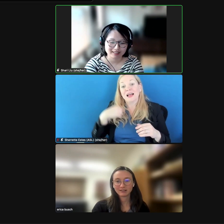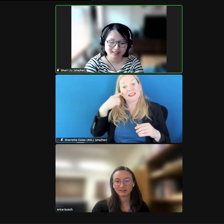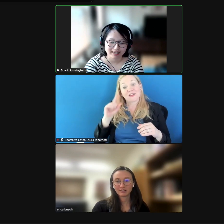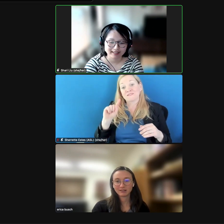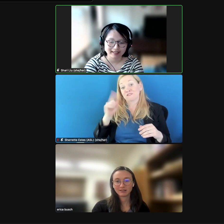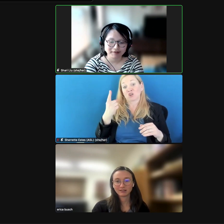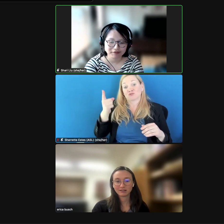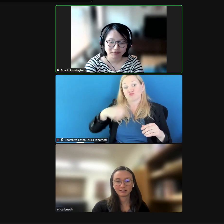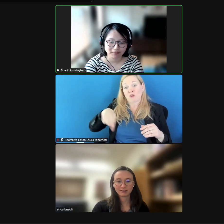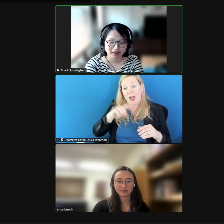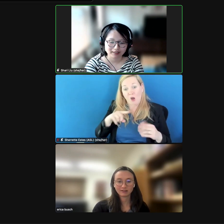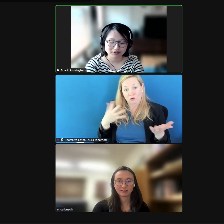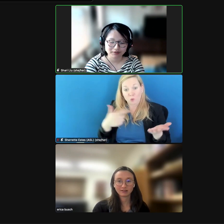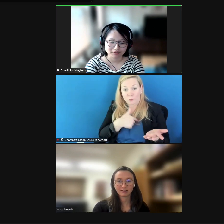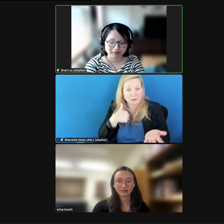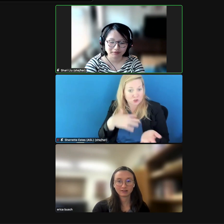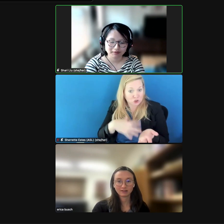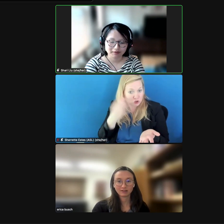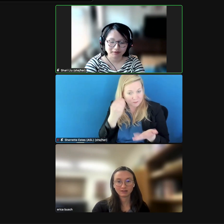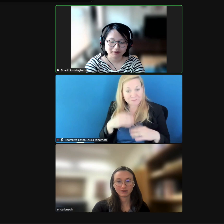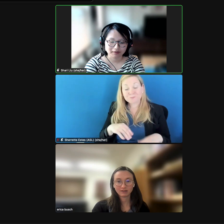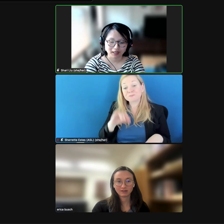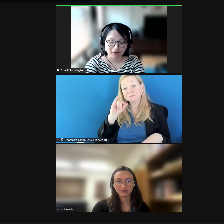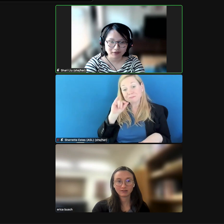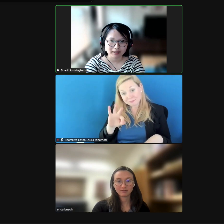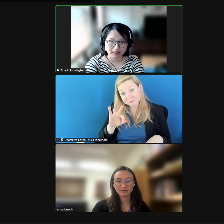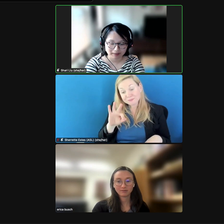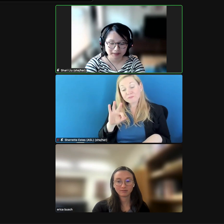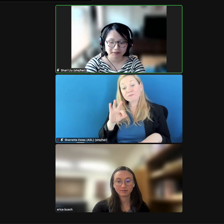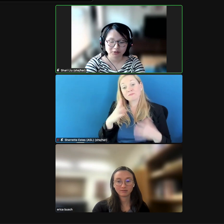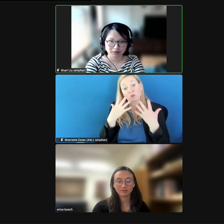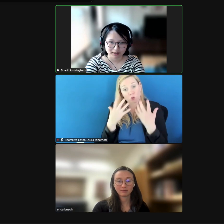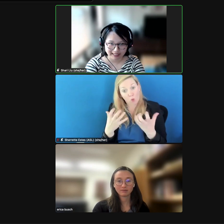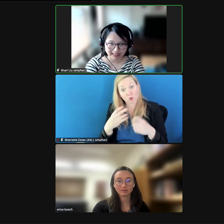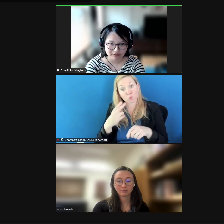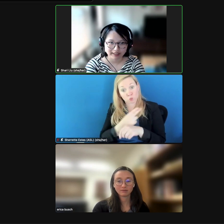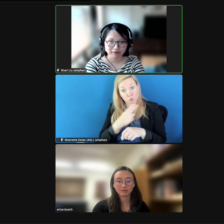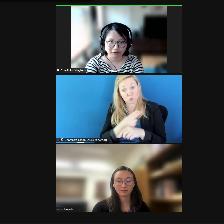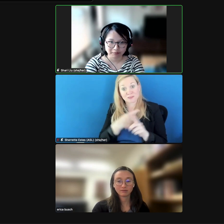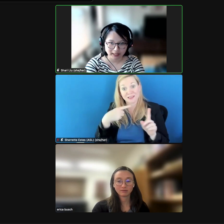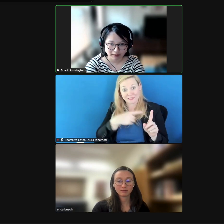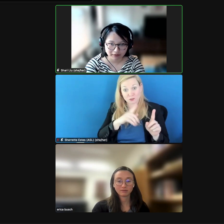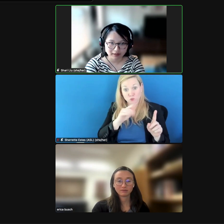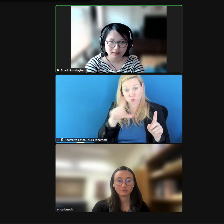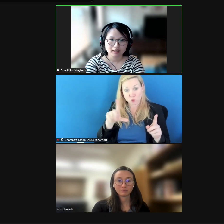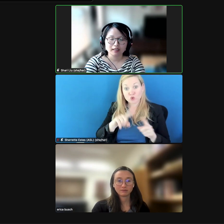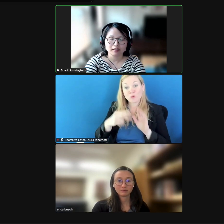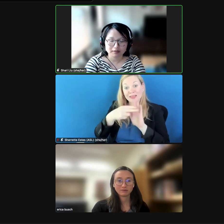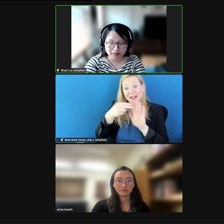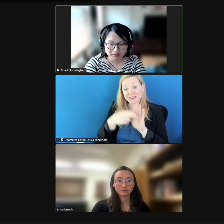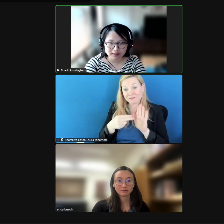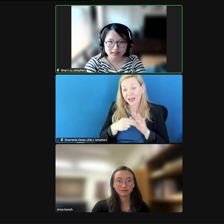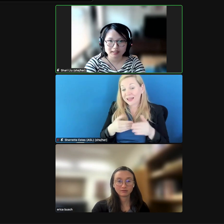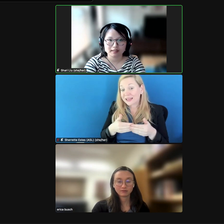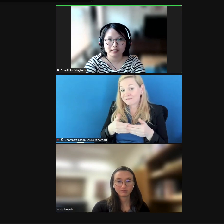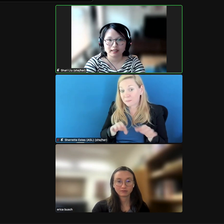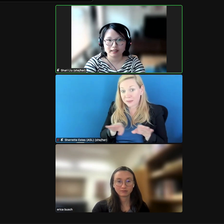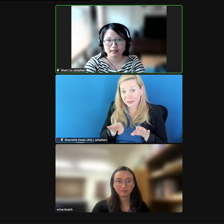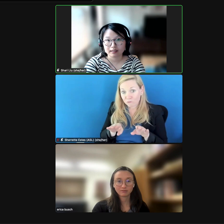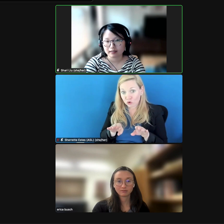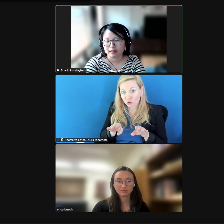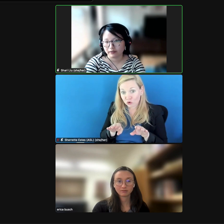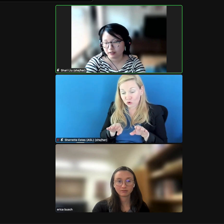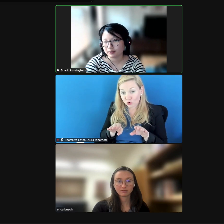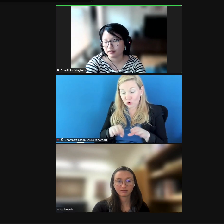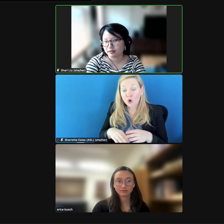taught us that if you want to use this tool to classify infant behavior, the tools that